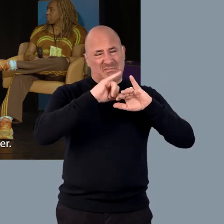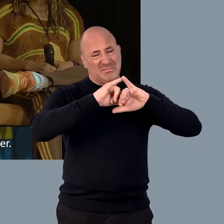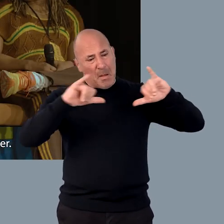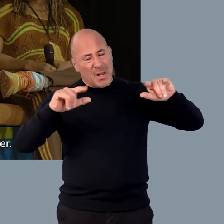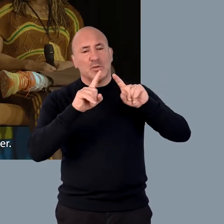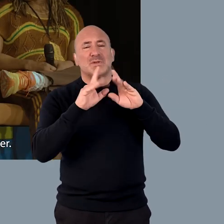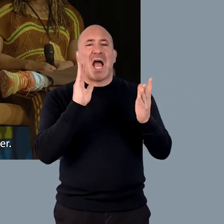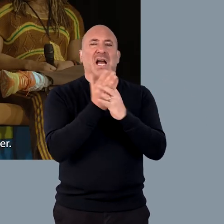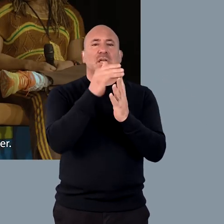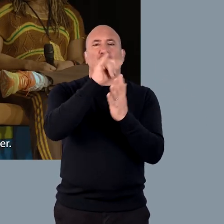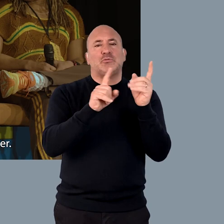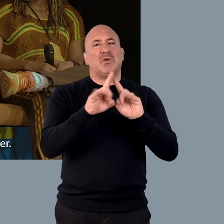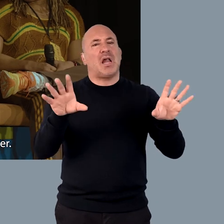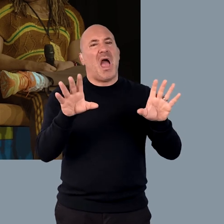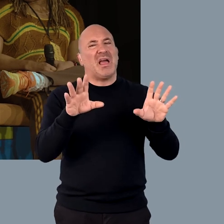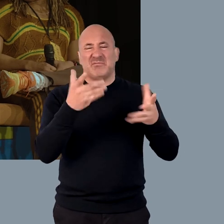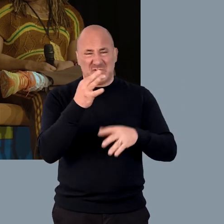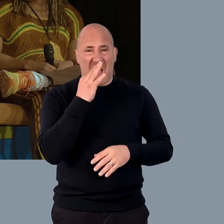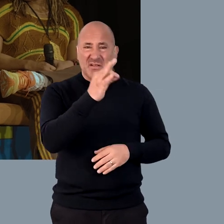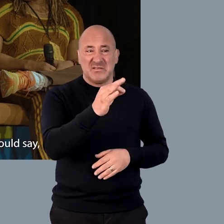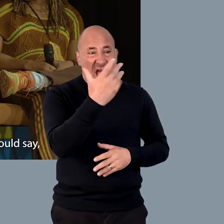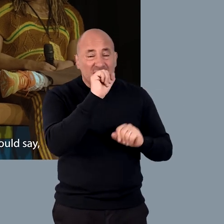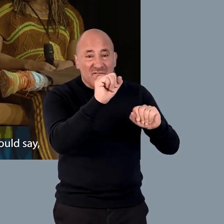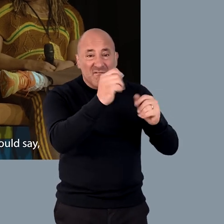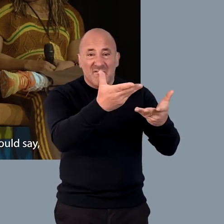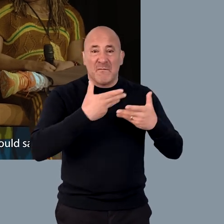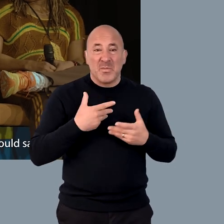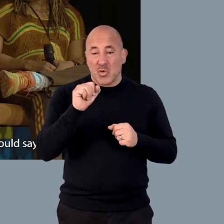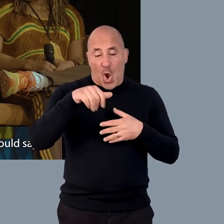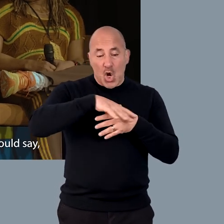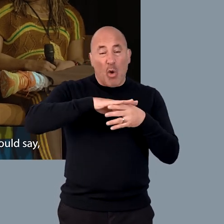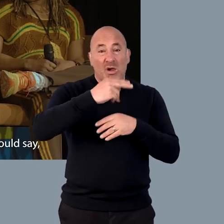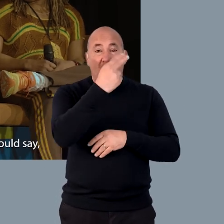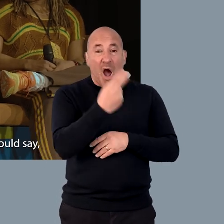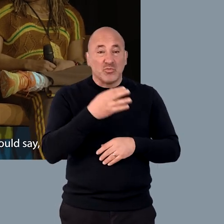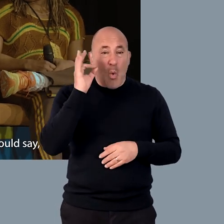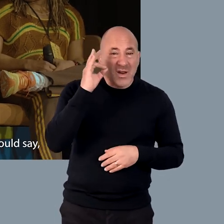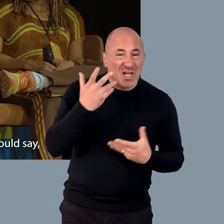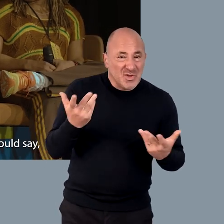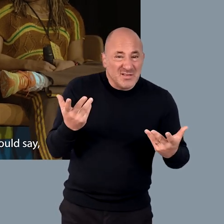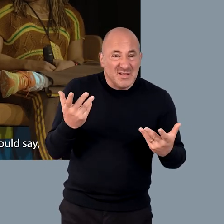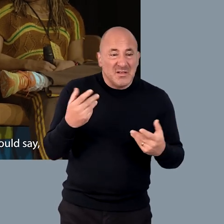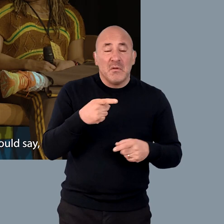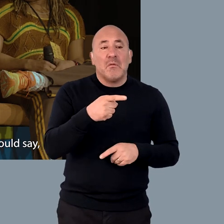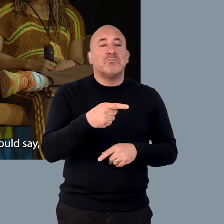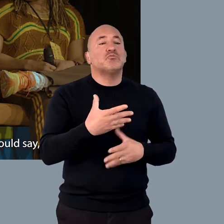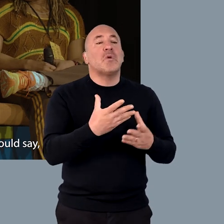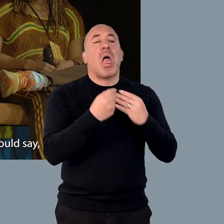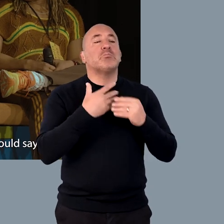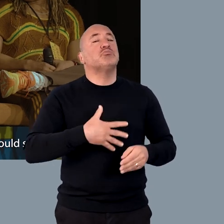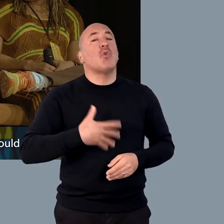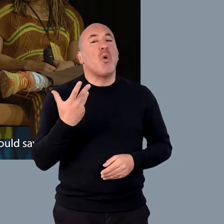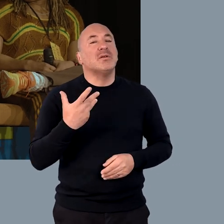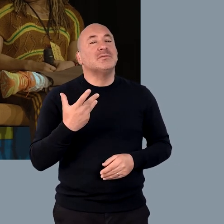share their templates for an access rider um so just ask ask your local um arts organization